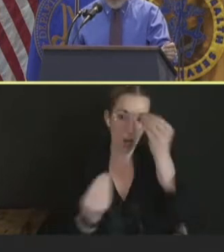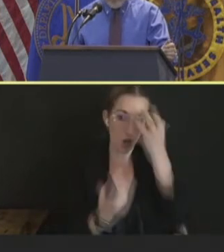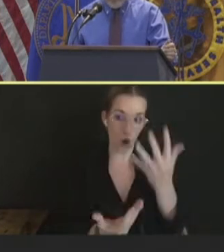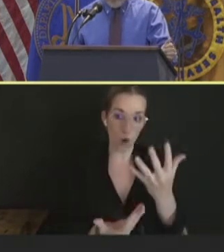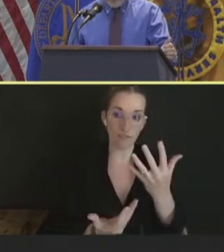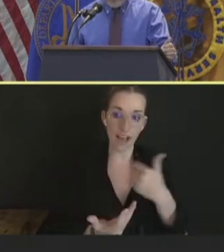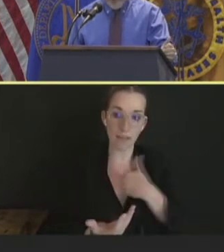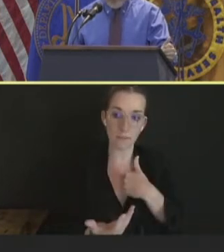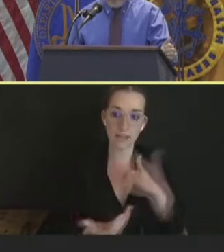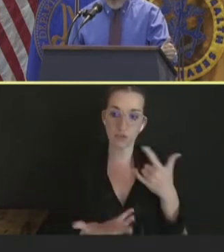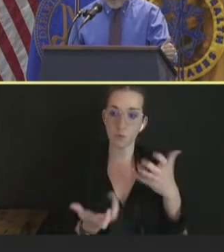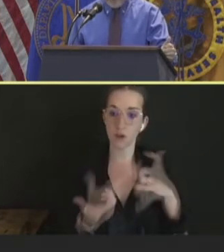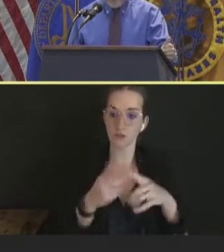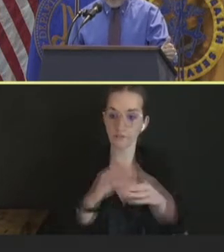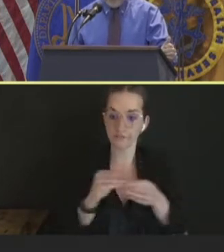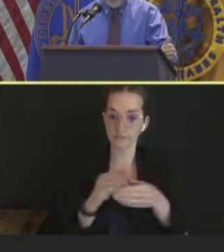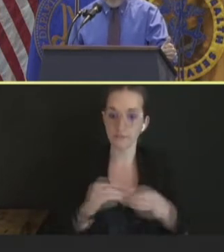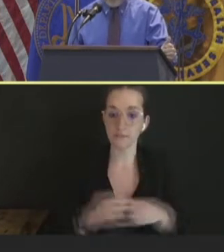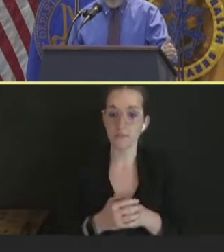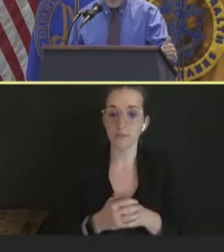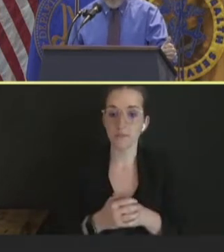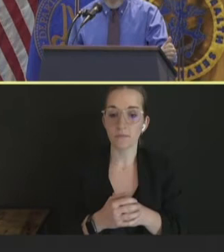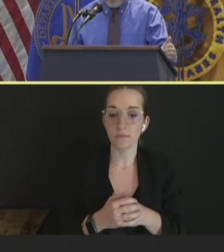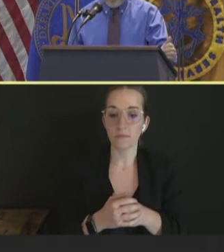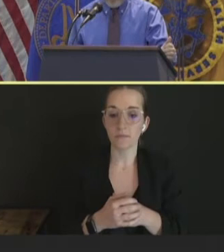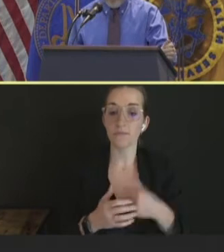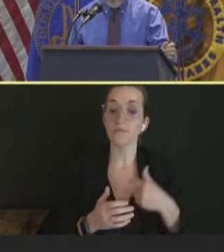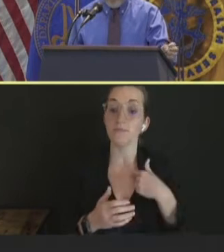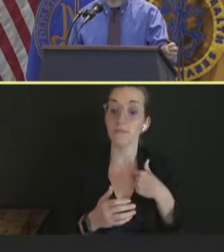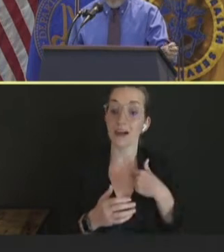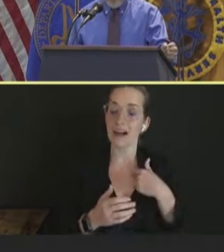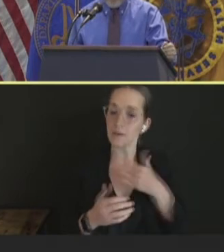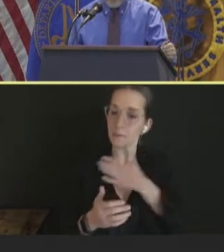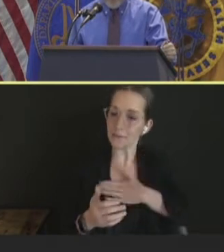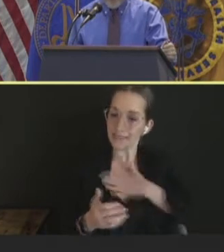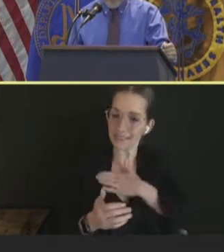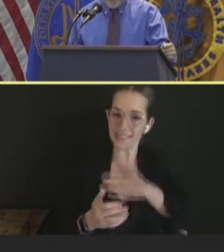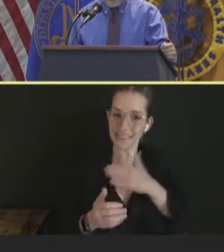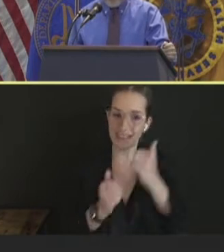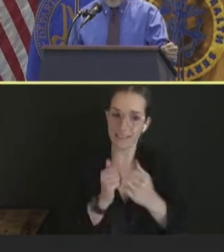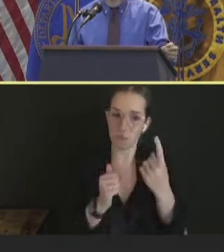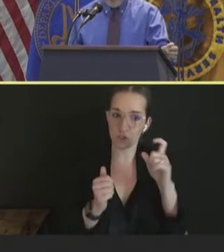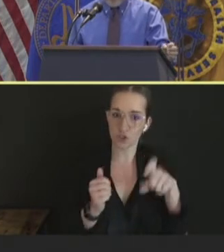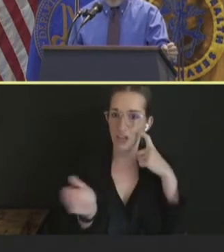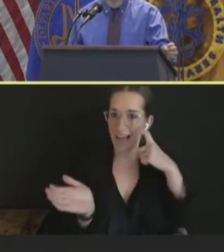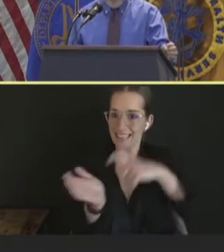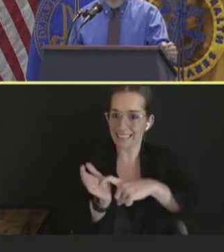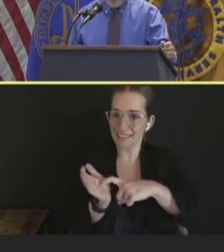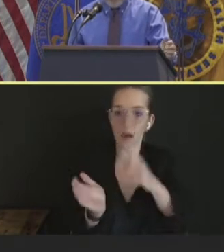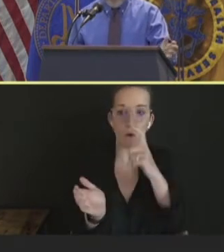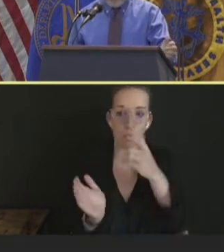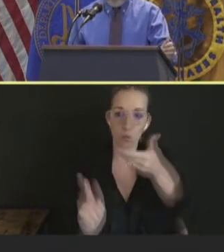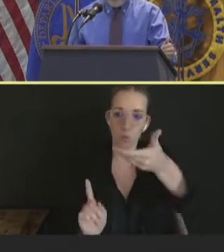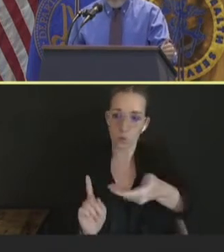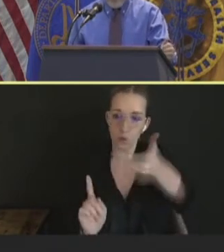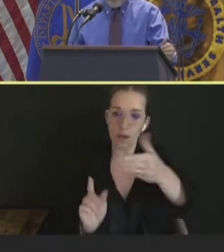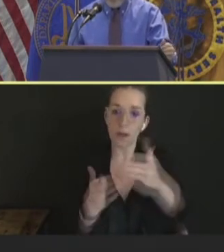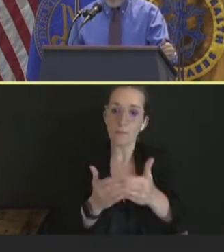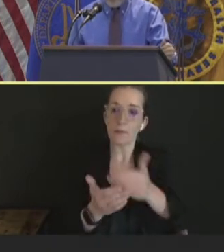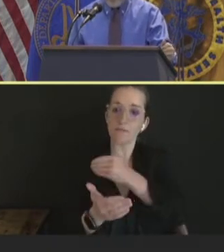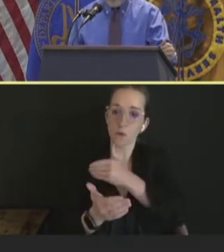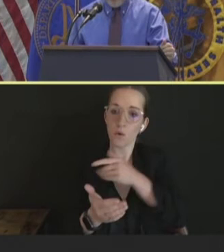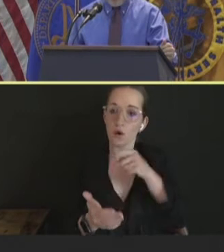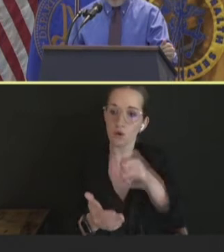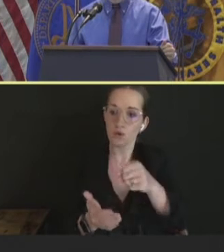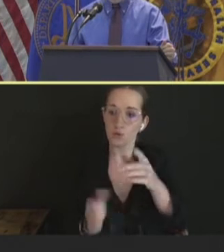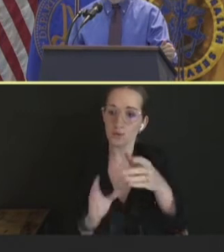During discussions, I ask that all members and speakers identify themselves before speaking, and if I didn't acknowledge you by name or giving you the floor, and this